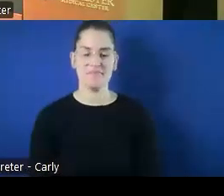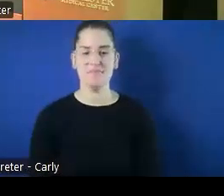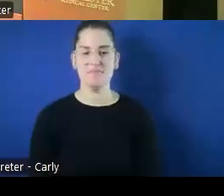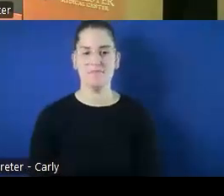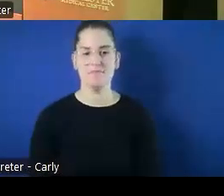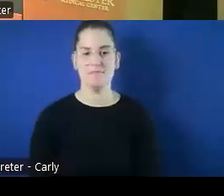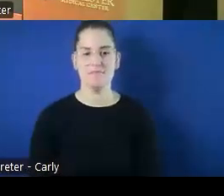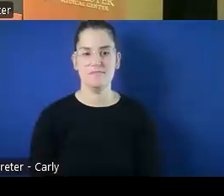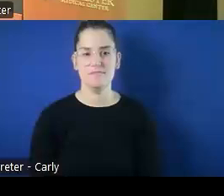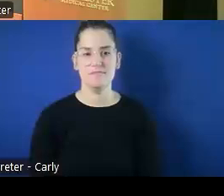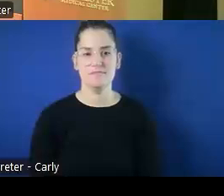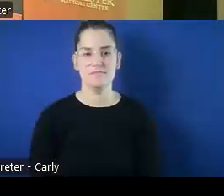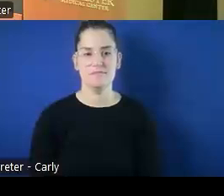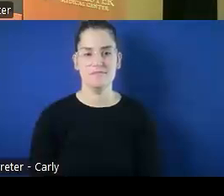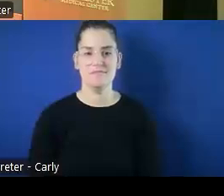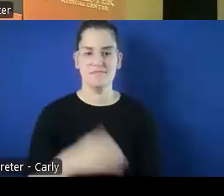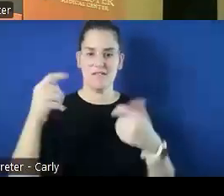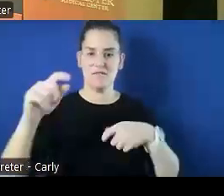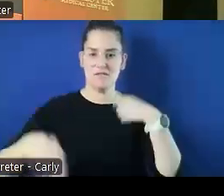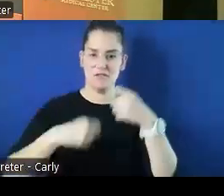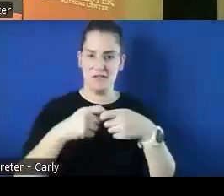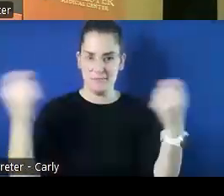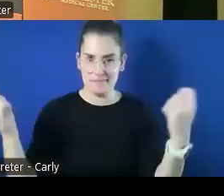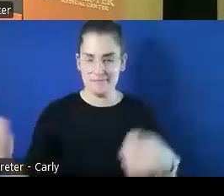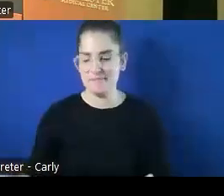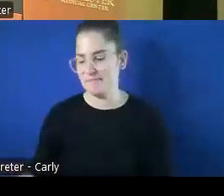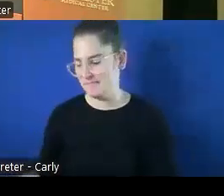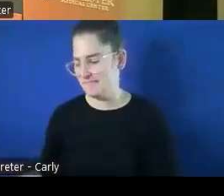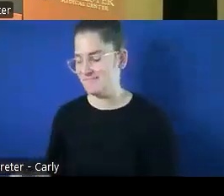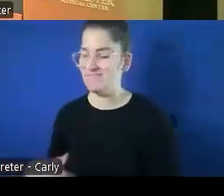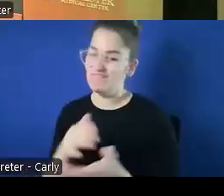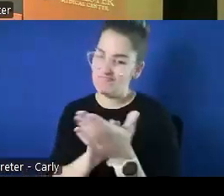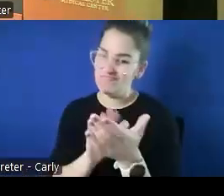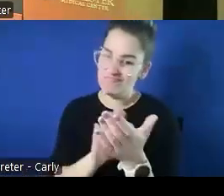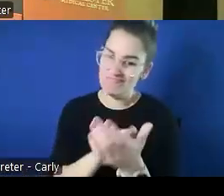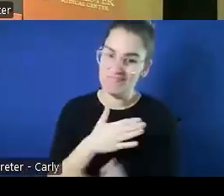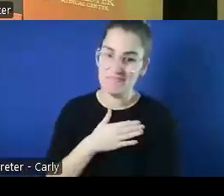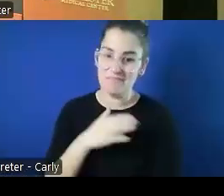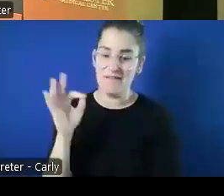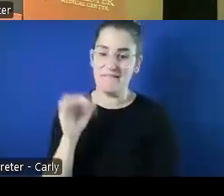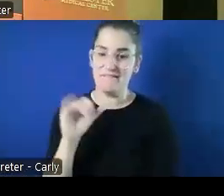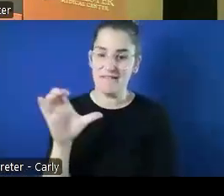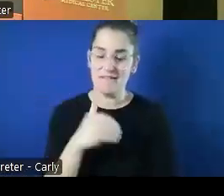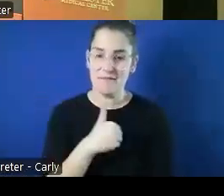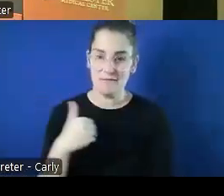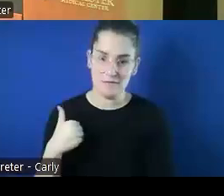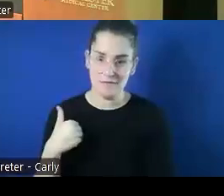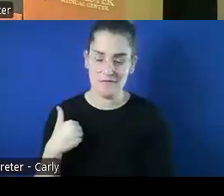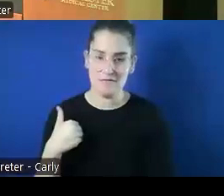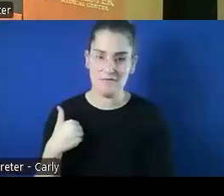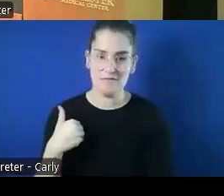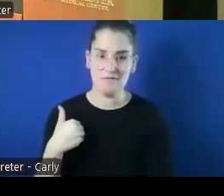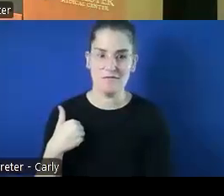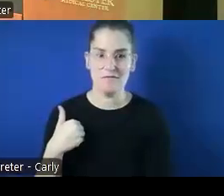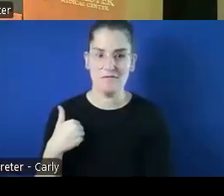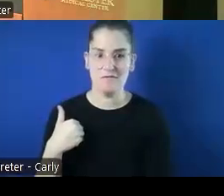So with that, just to wrap things up, I just want to give a big shout out to my faculty mentors. So Dr. Cardella, Dr. Pulley,